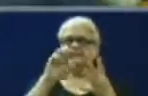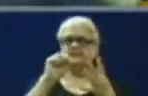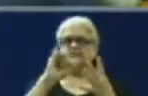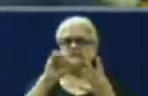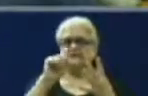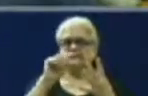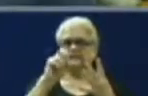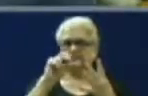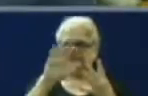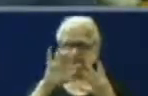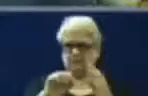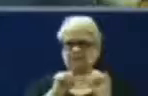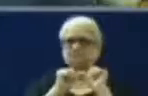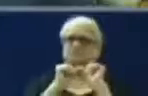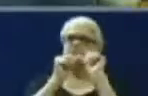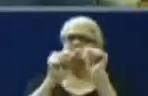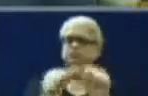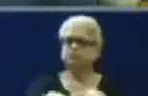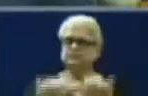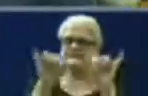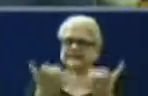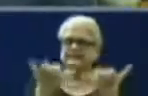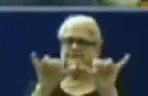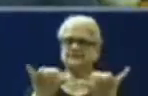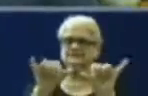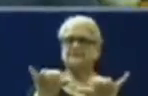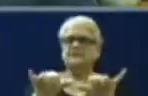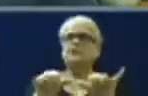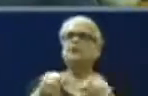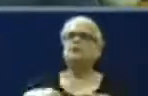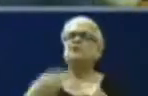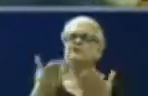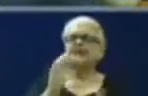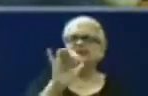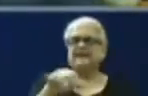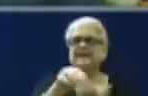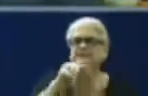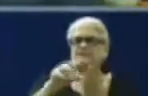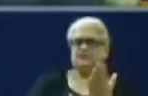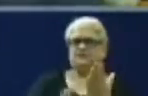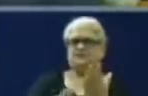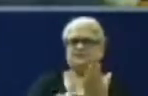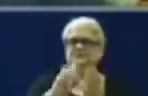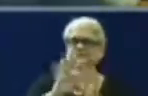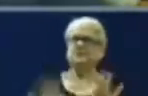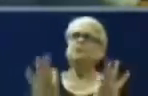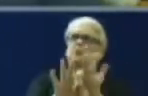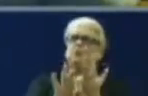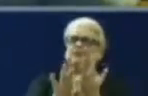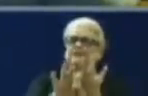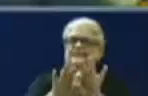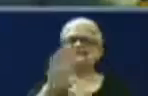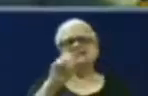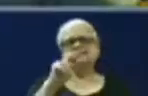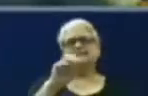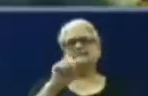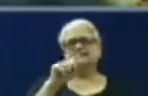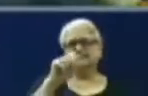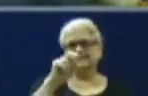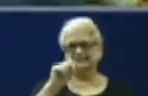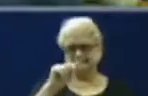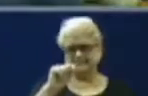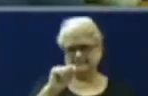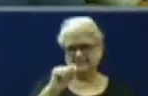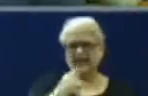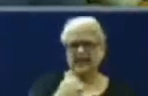say the least. And so the more a consistent experience that we can provide them, the better the more successful they're gonna be. And